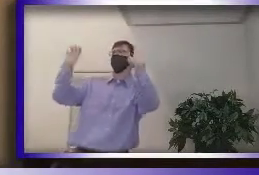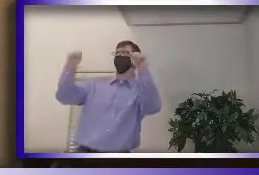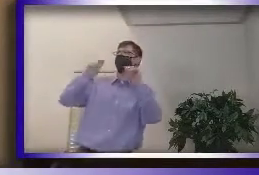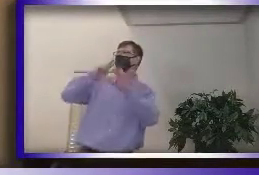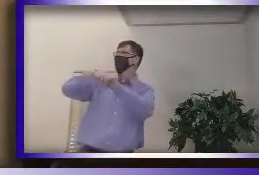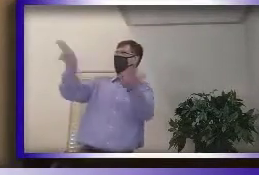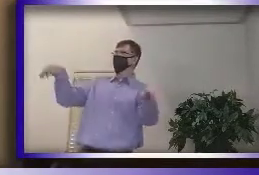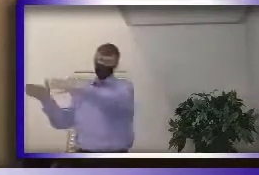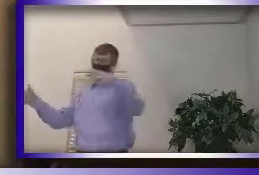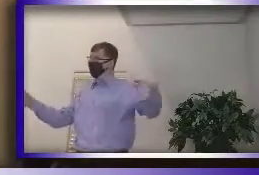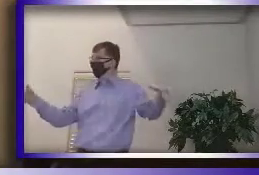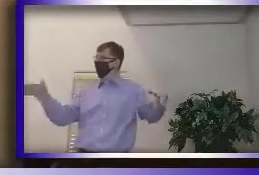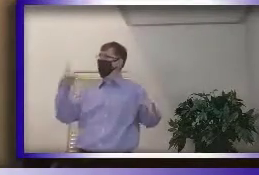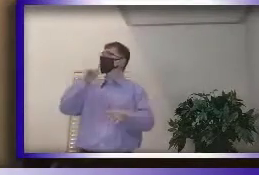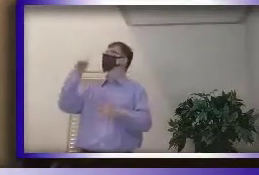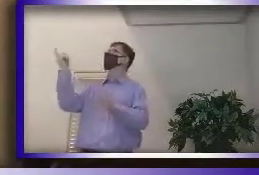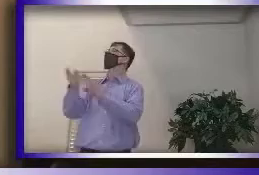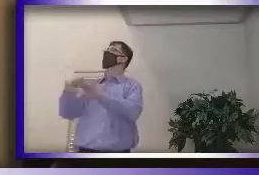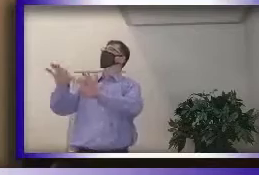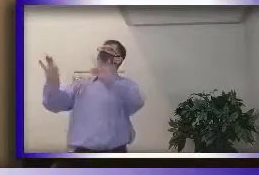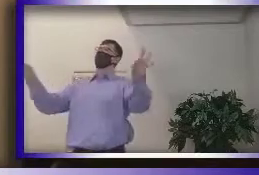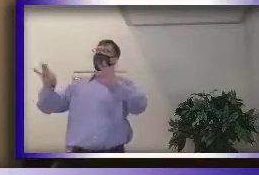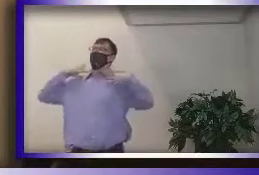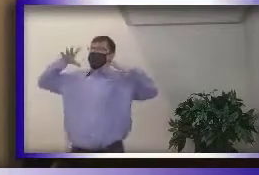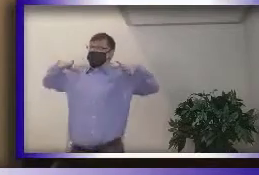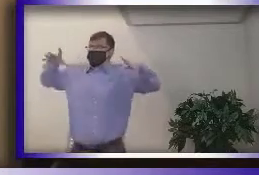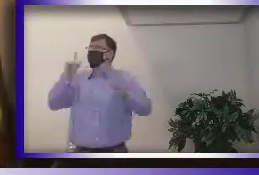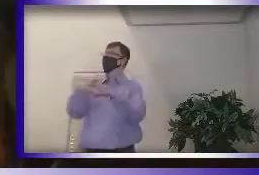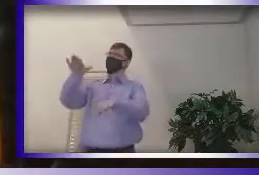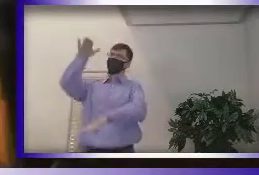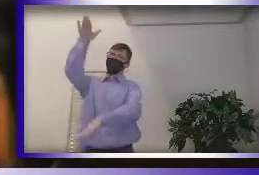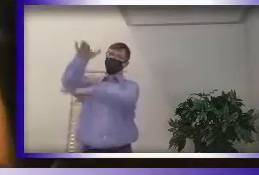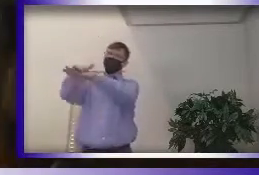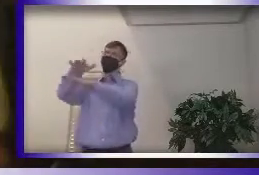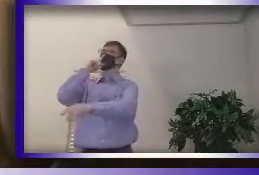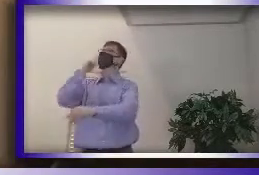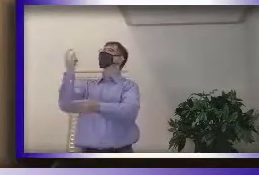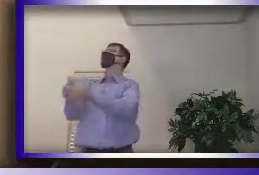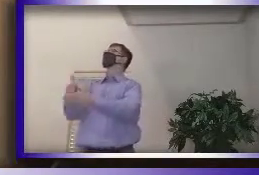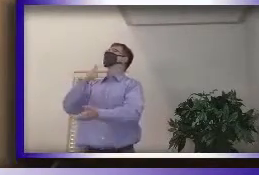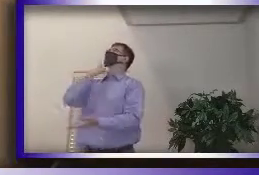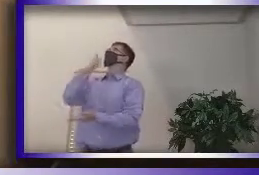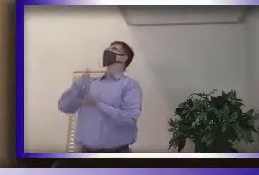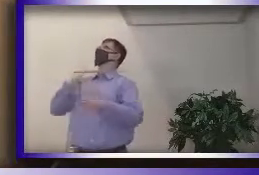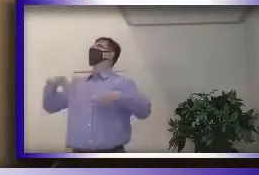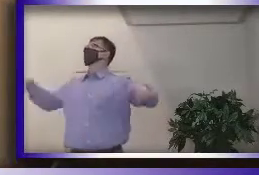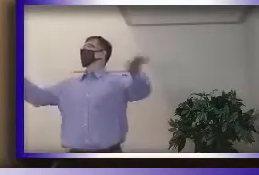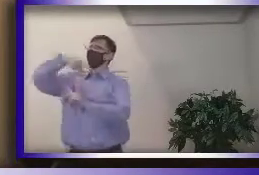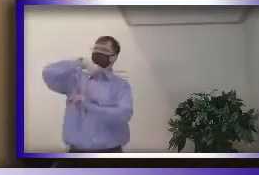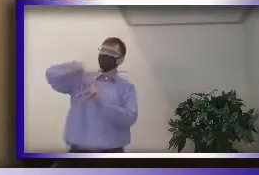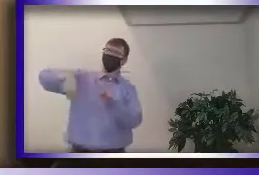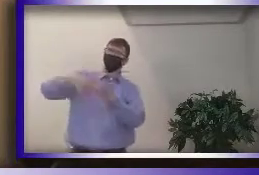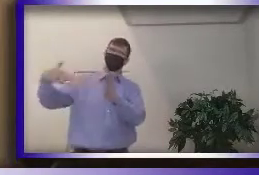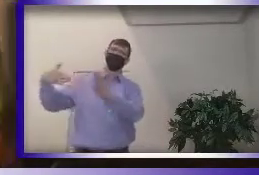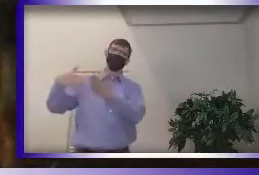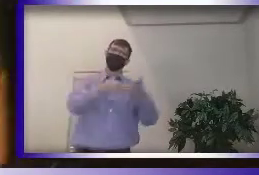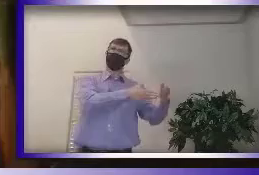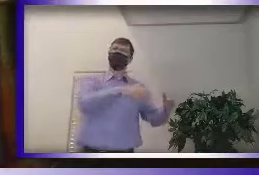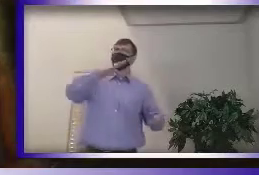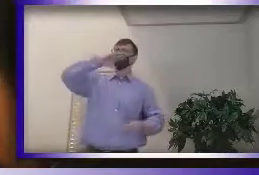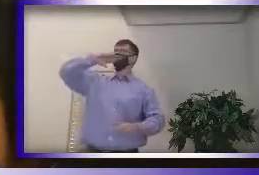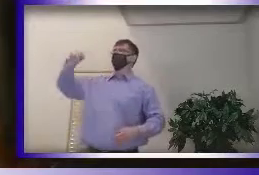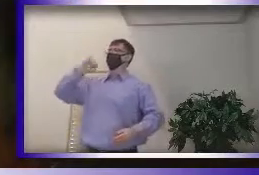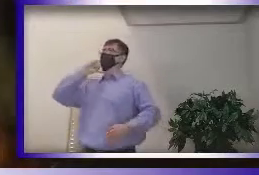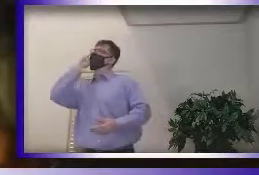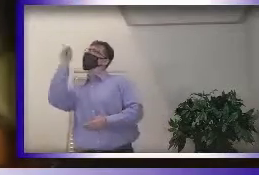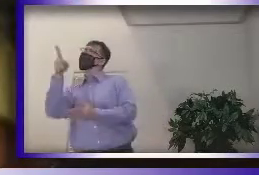ending. And one of the things I know with my background in psychology is that if you can get somebody from depressed to